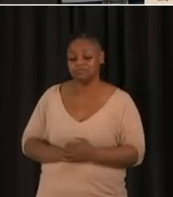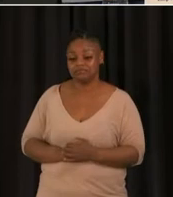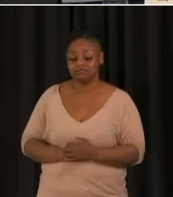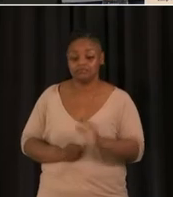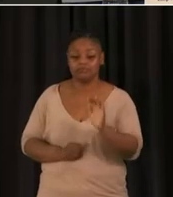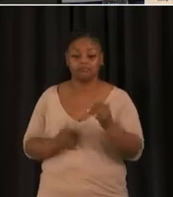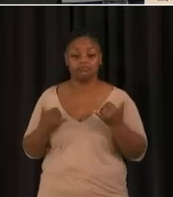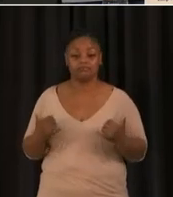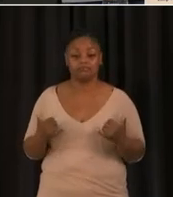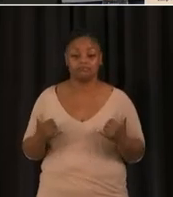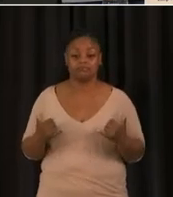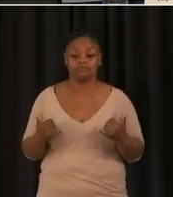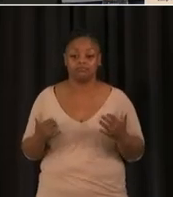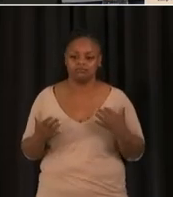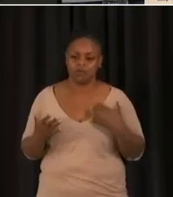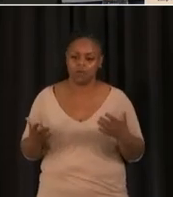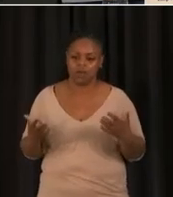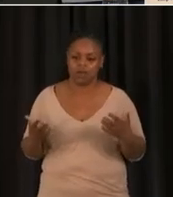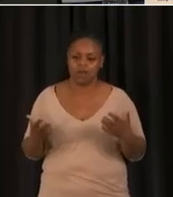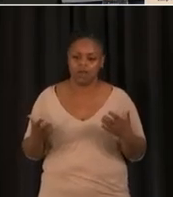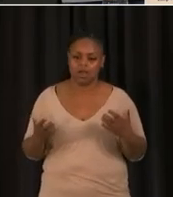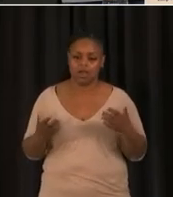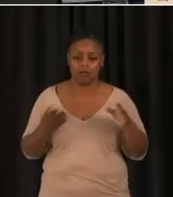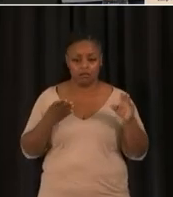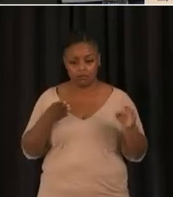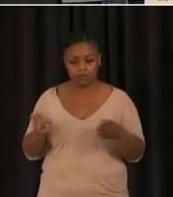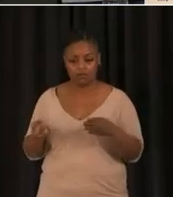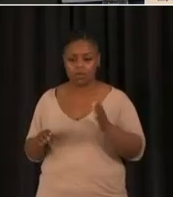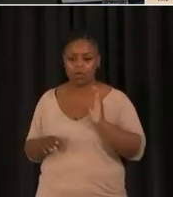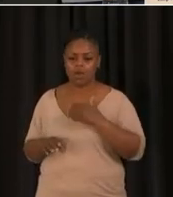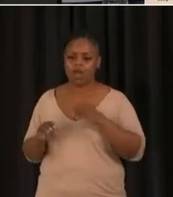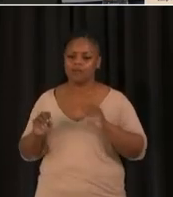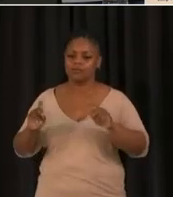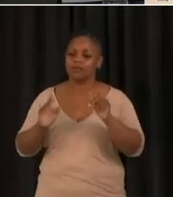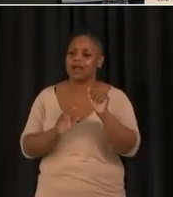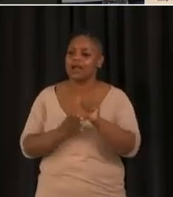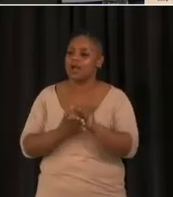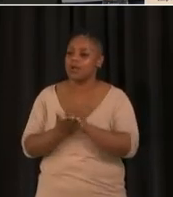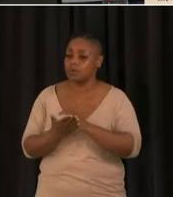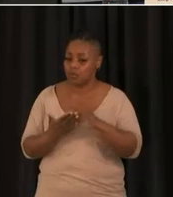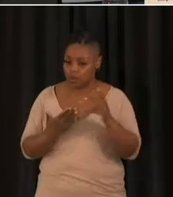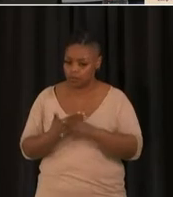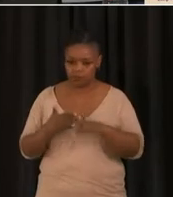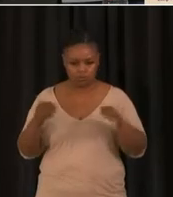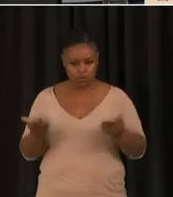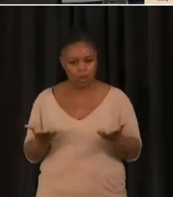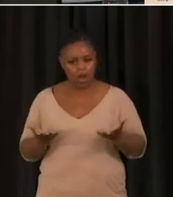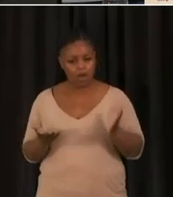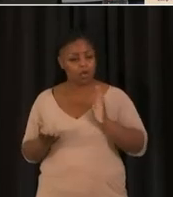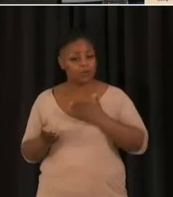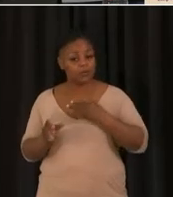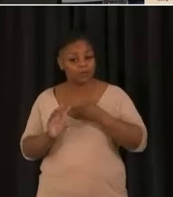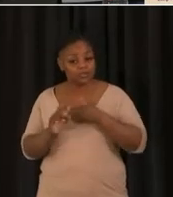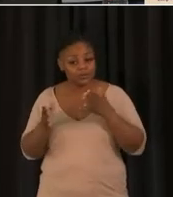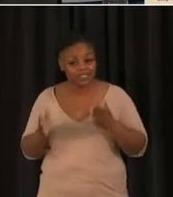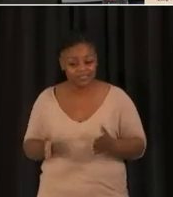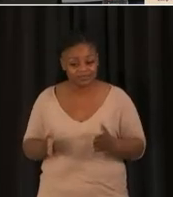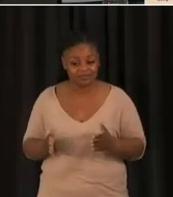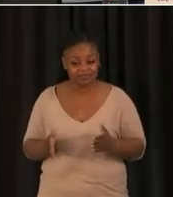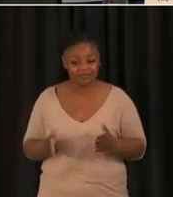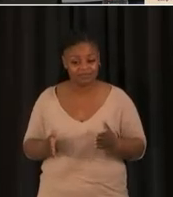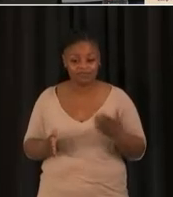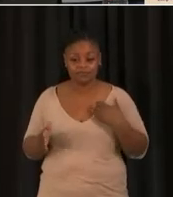United Planning Organization, to facilitate the program for us. An individual can go to the next